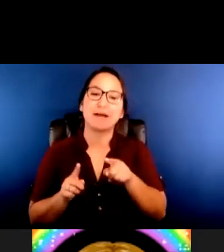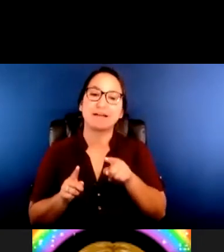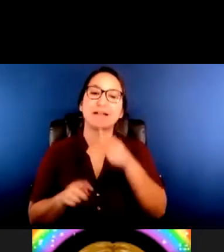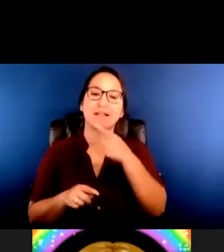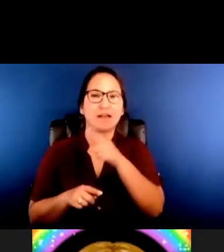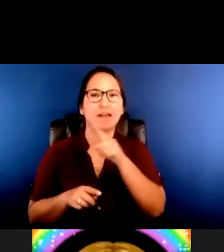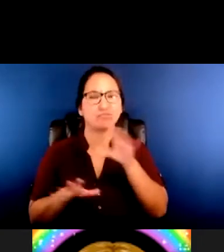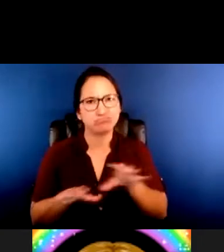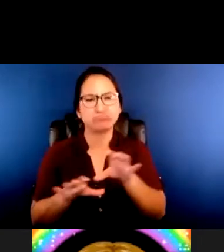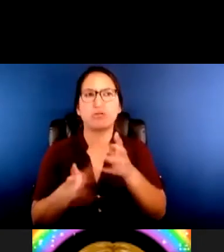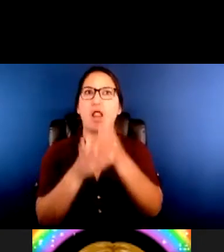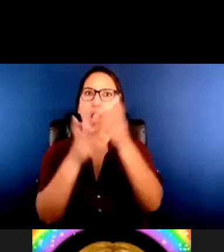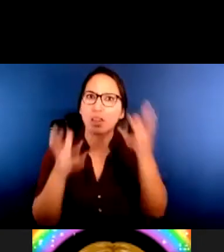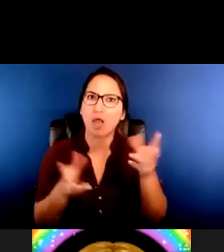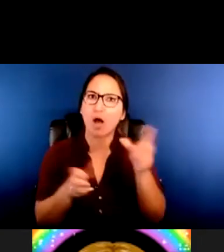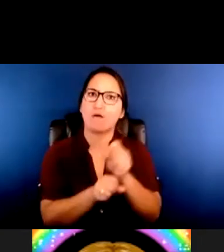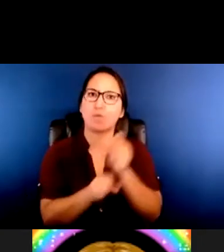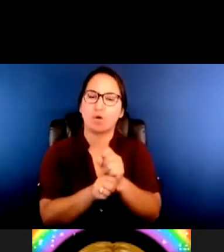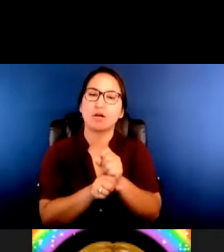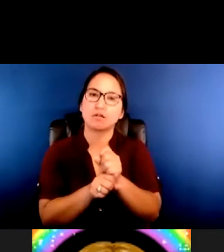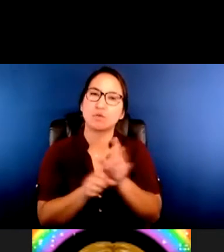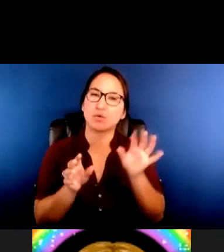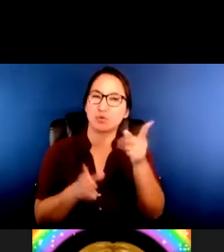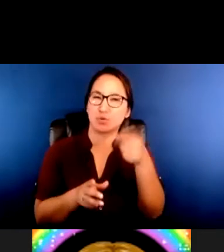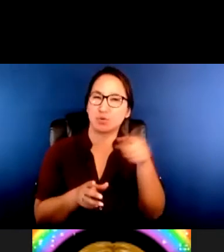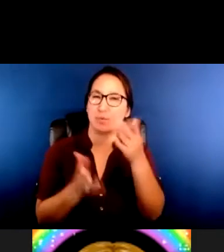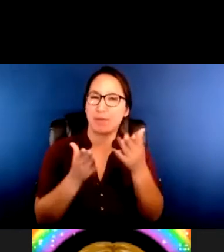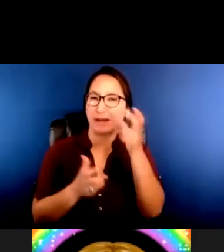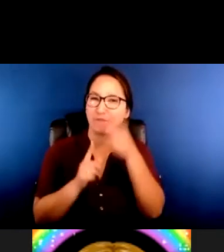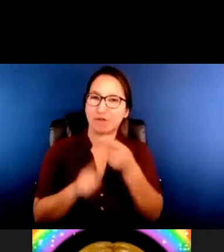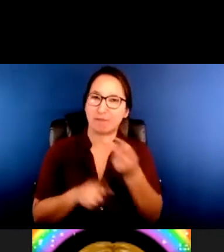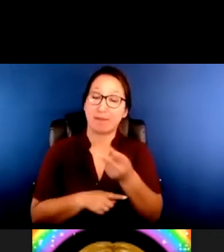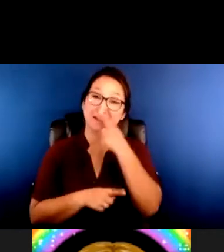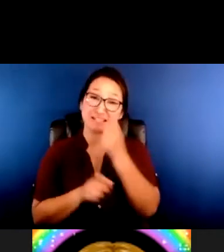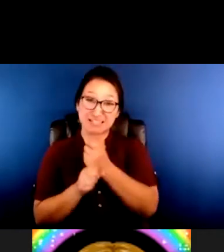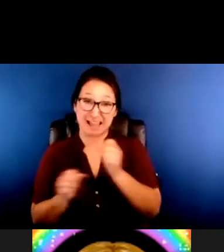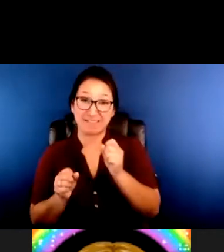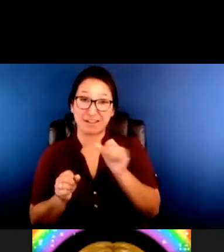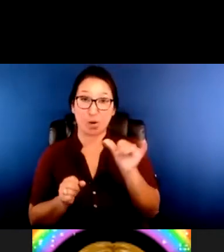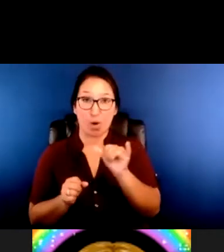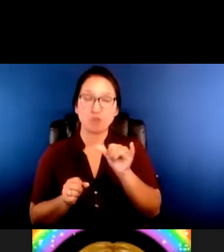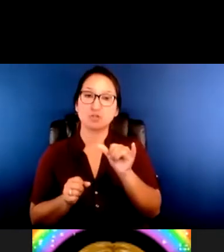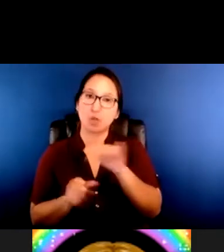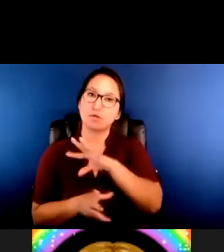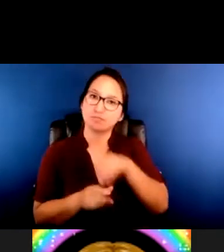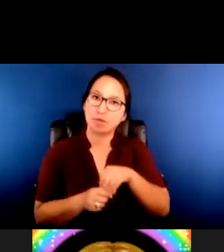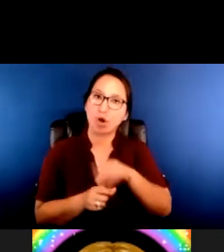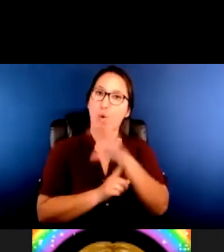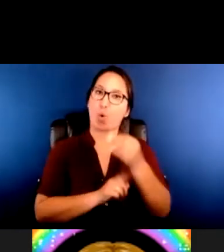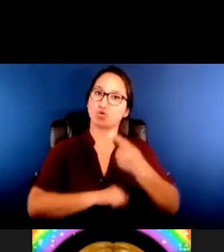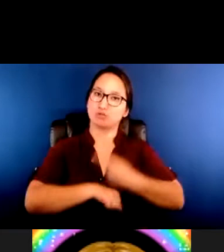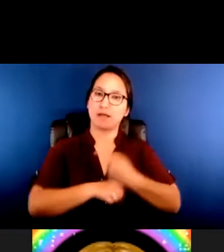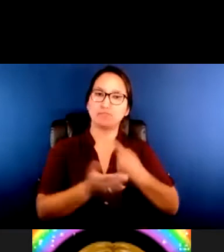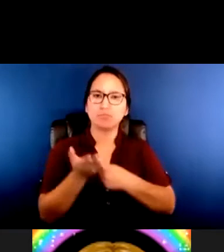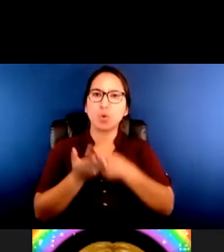think that you're going to really want to hear from them, because safety also is about doing culture days, talking about who you are, emotional